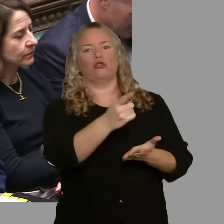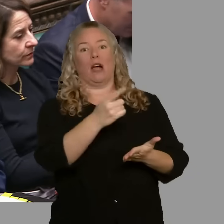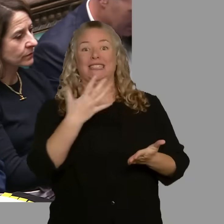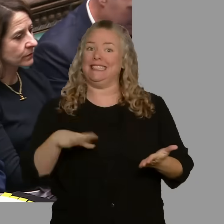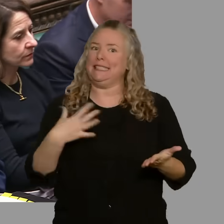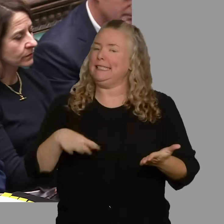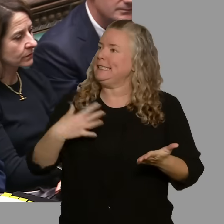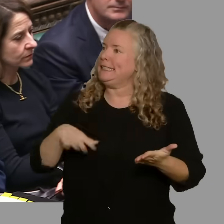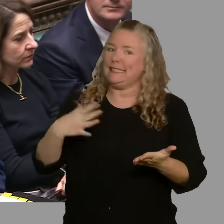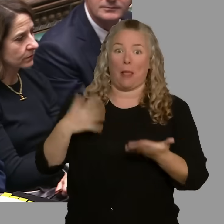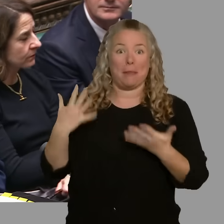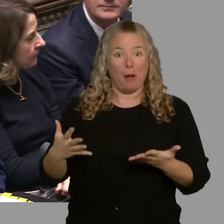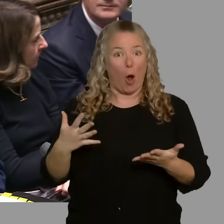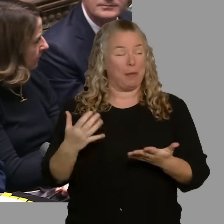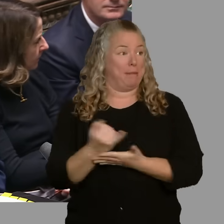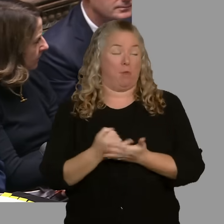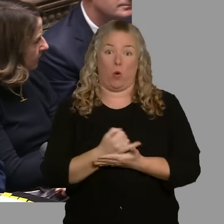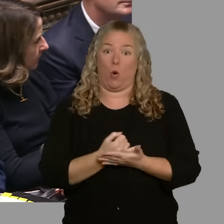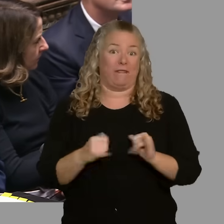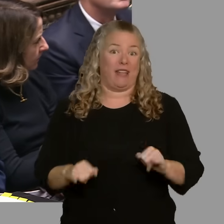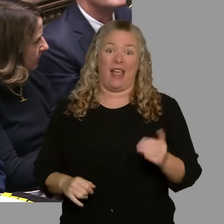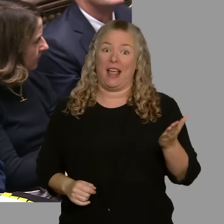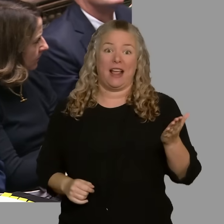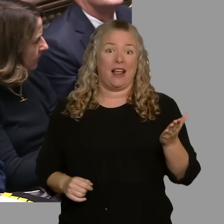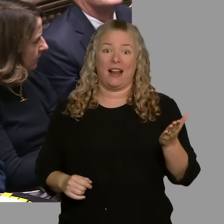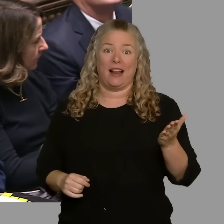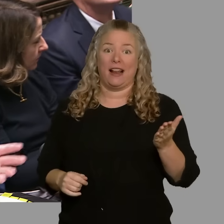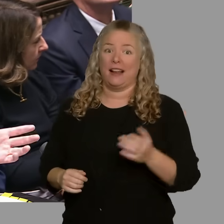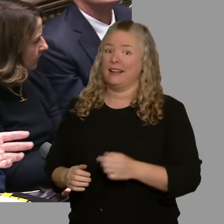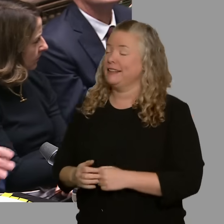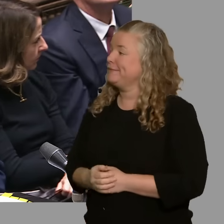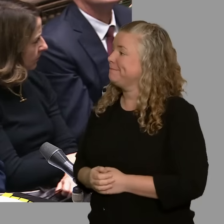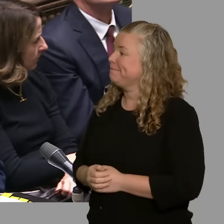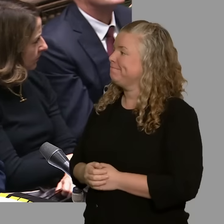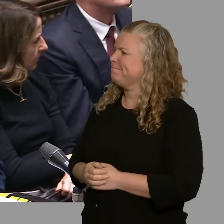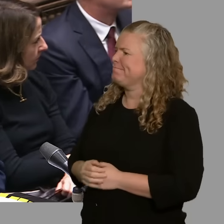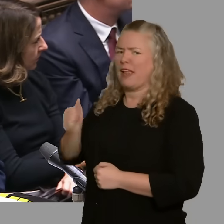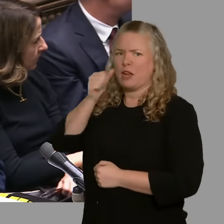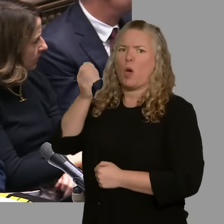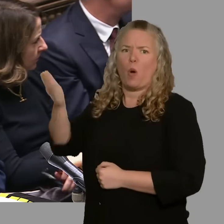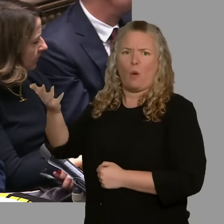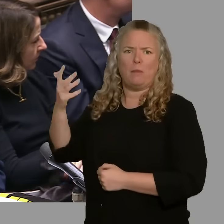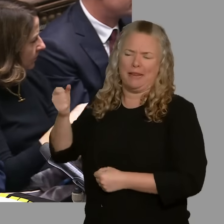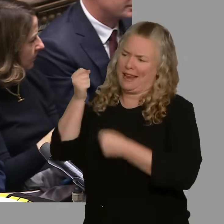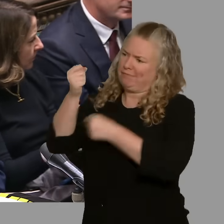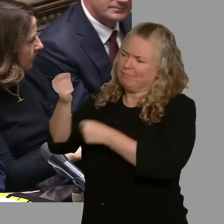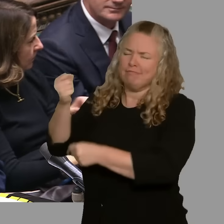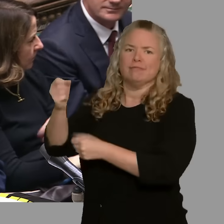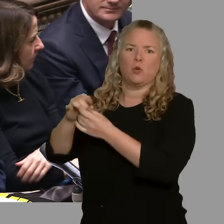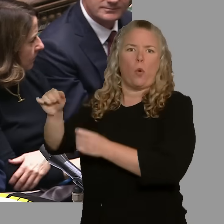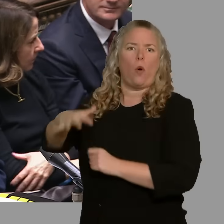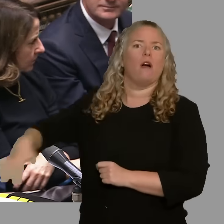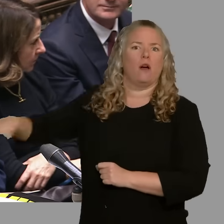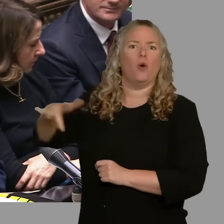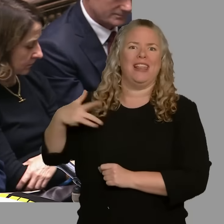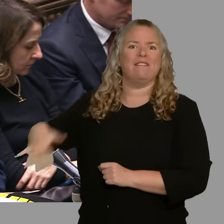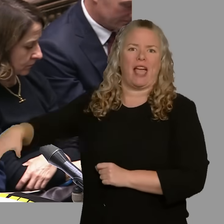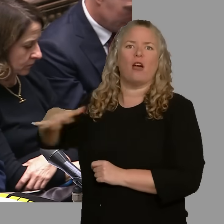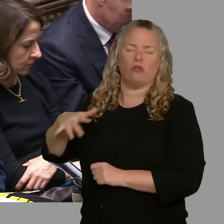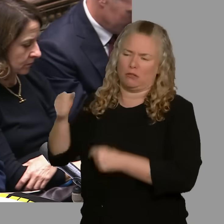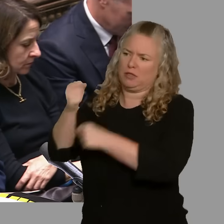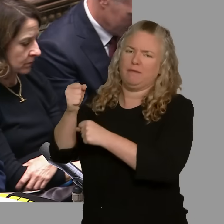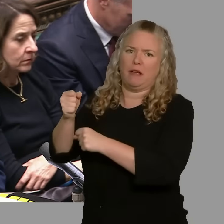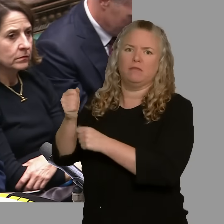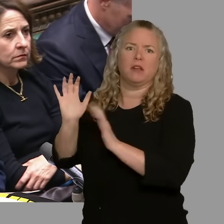Secretary has met the families affected by these failures twice, I think, this year to hear their stories. And I want